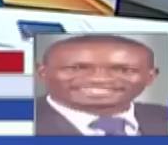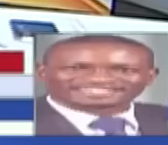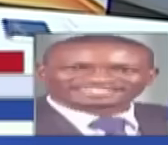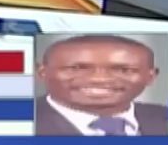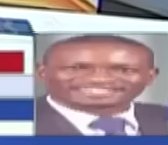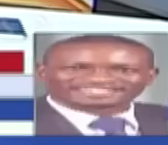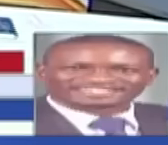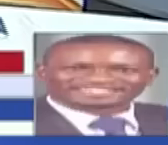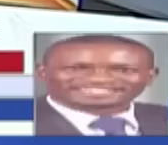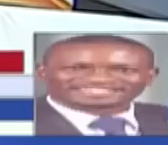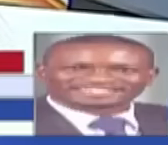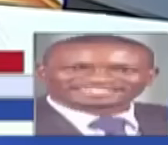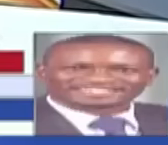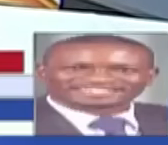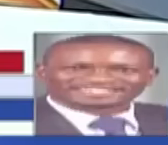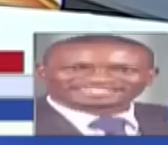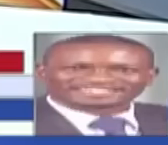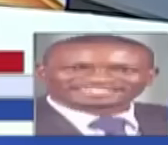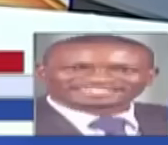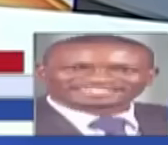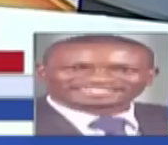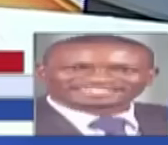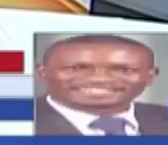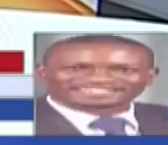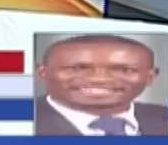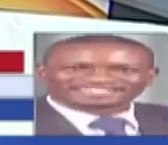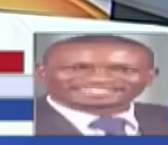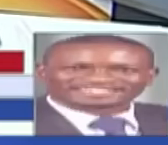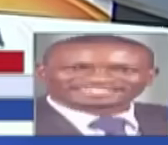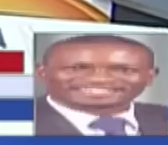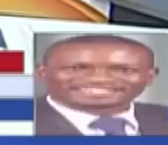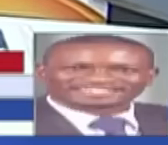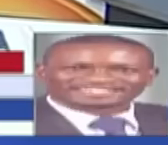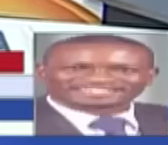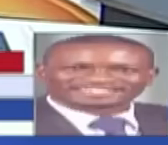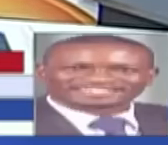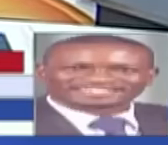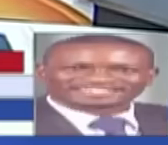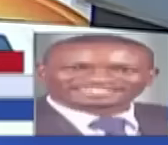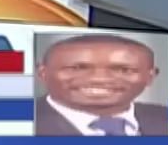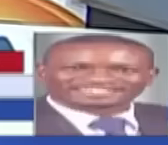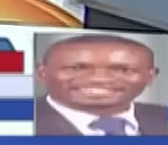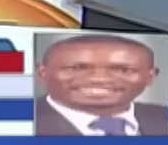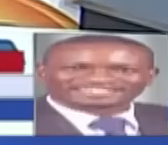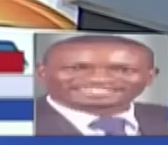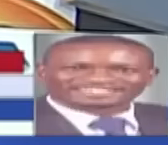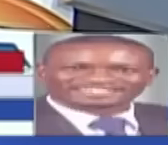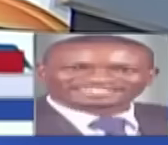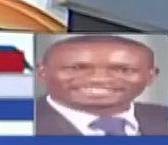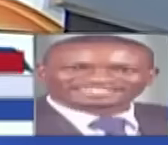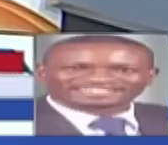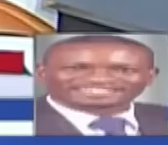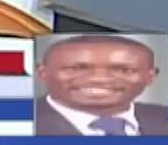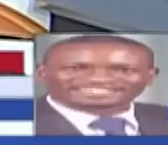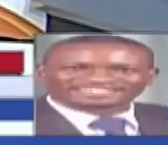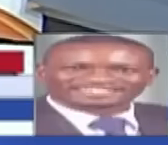today that you want to take over Babu Namamba's position at ODM? I already took over that particular position, and it cannot be a coup where